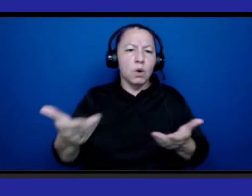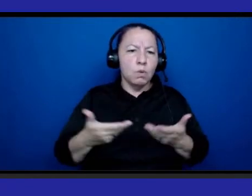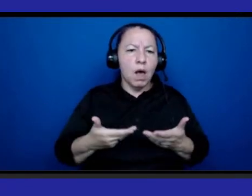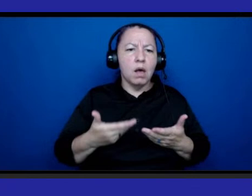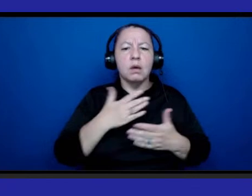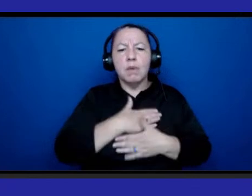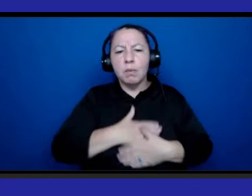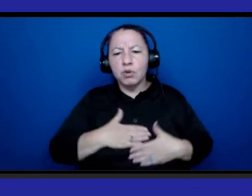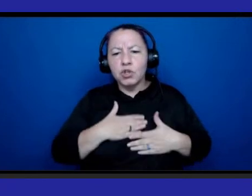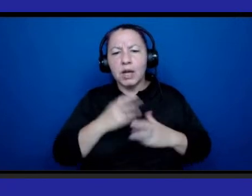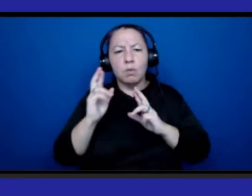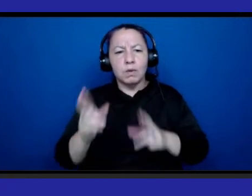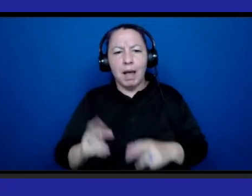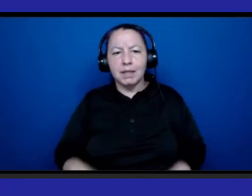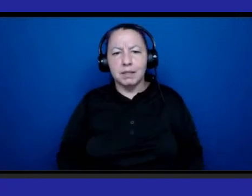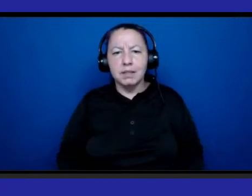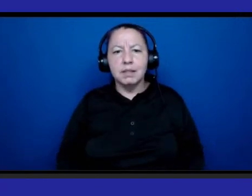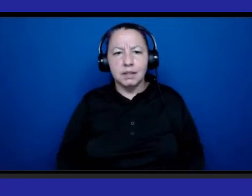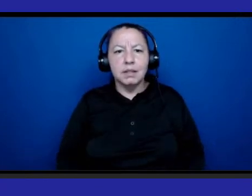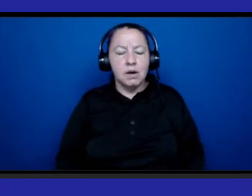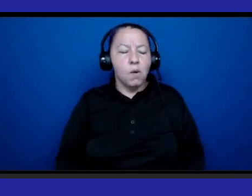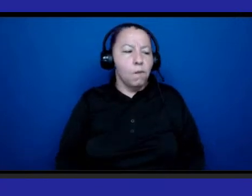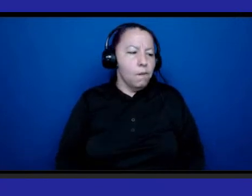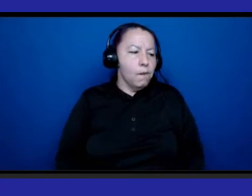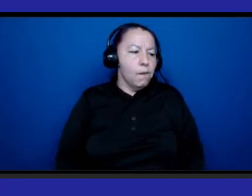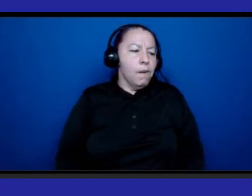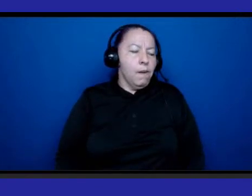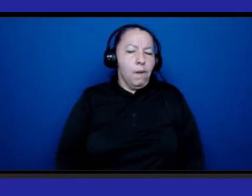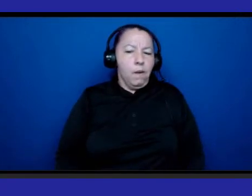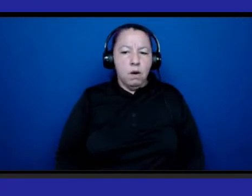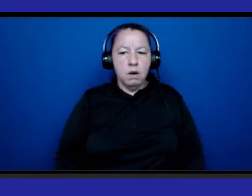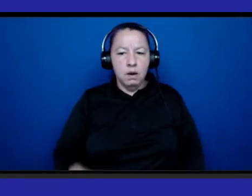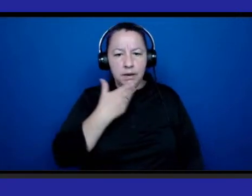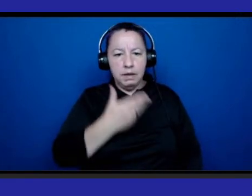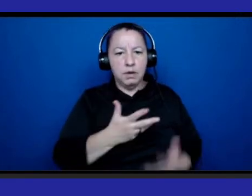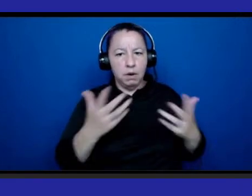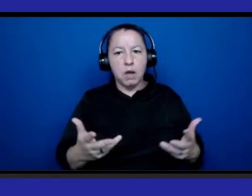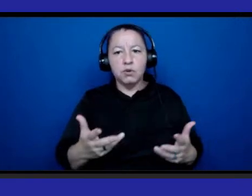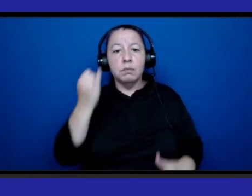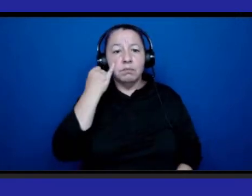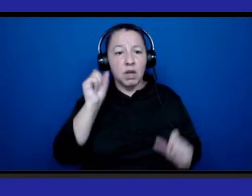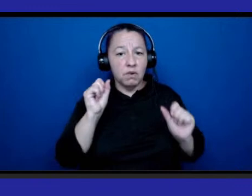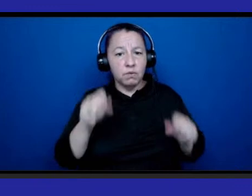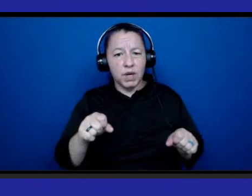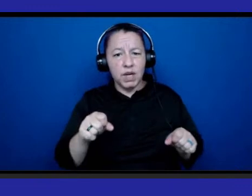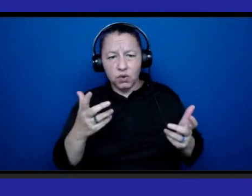respected. Thank you very much. So if we can advance to